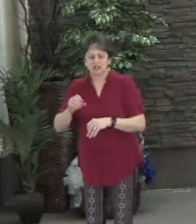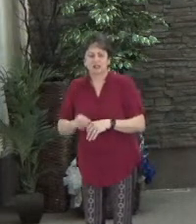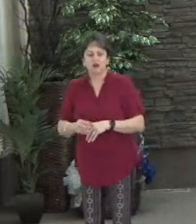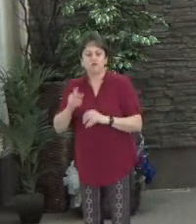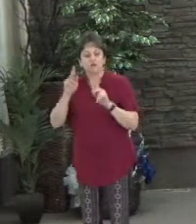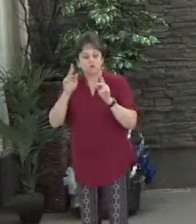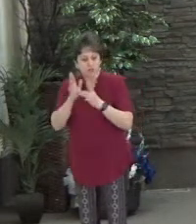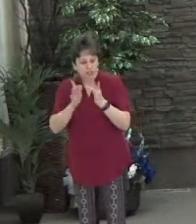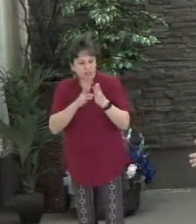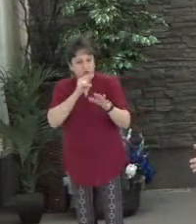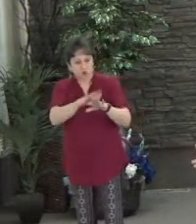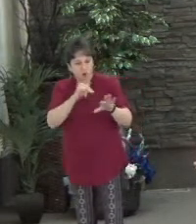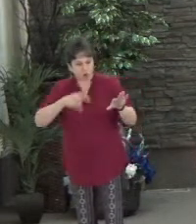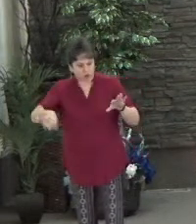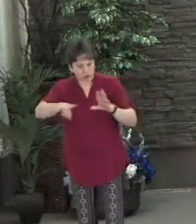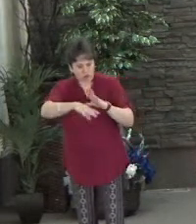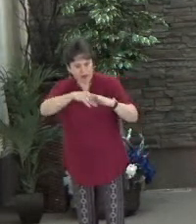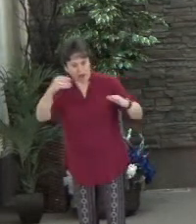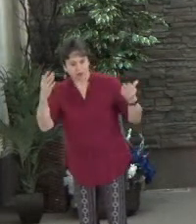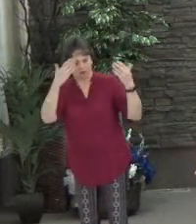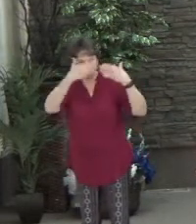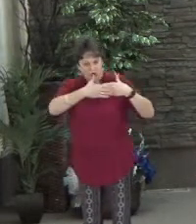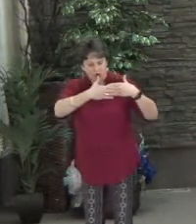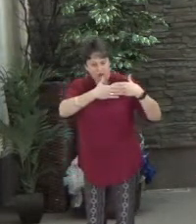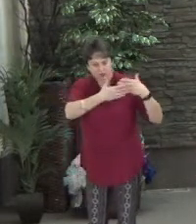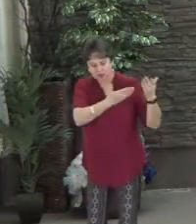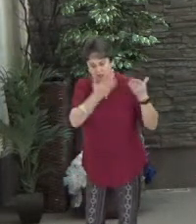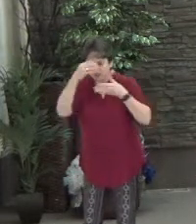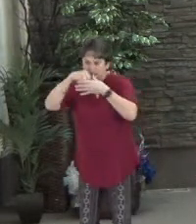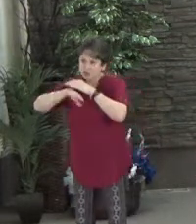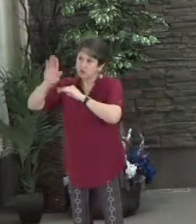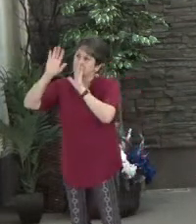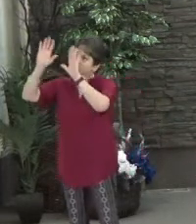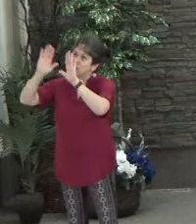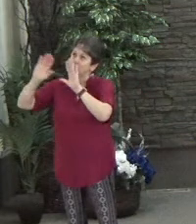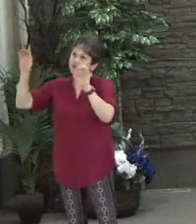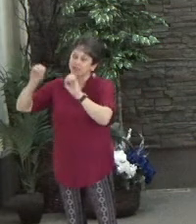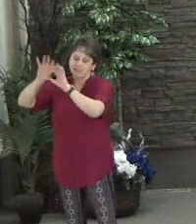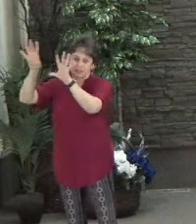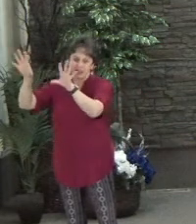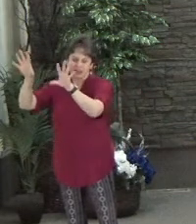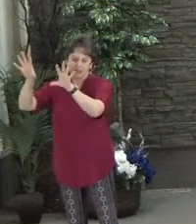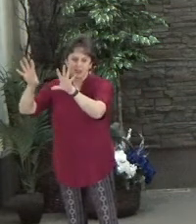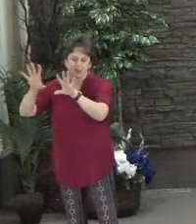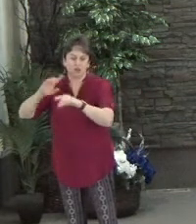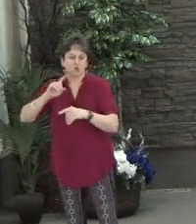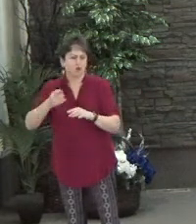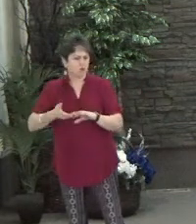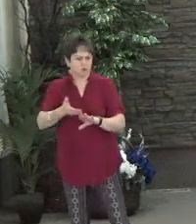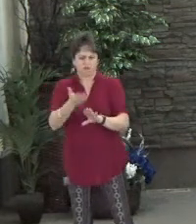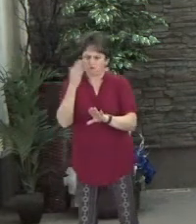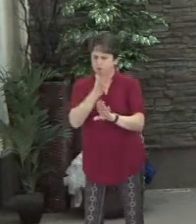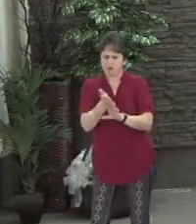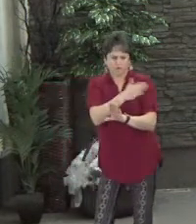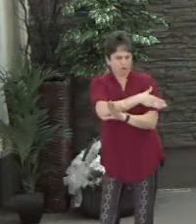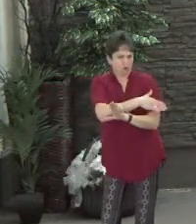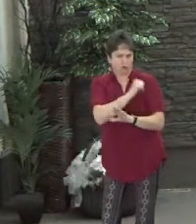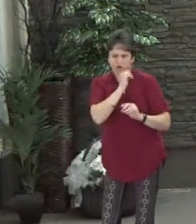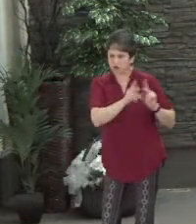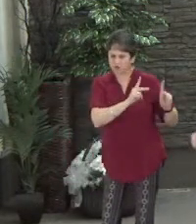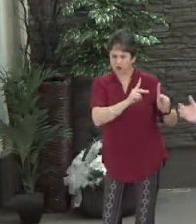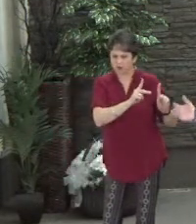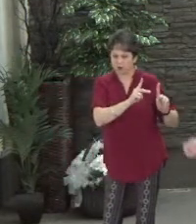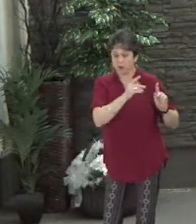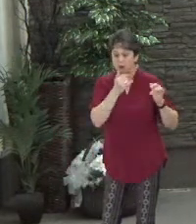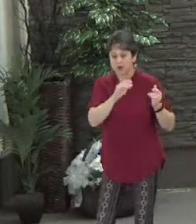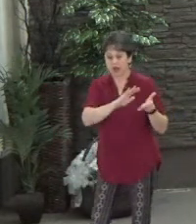who called you out of darkness and into His marvelous light. Once you were not a people, but